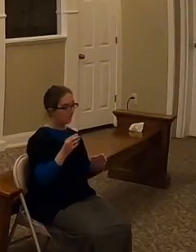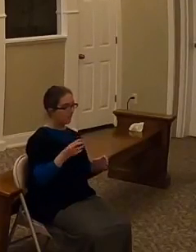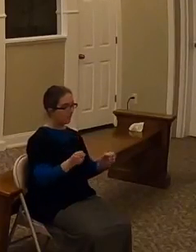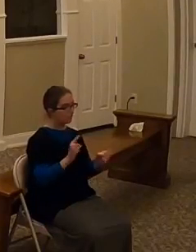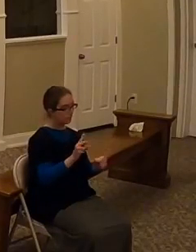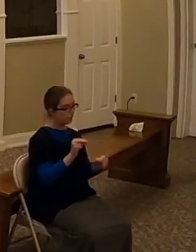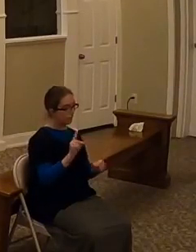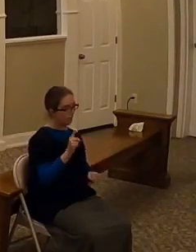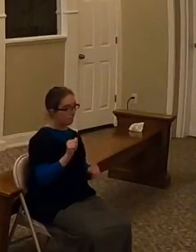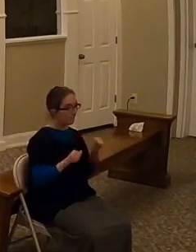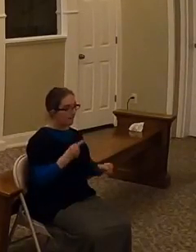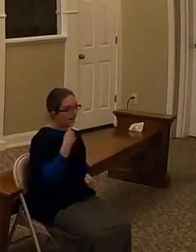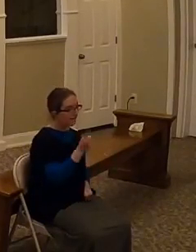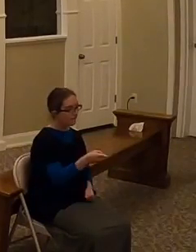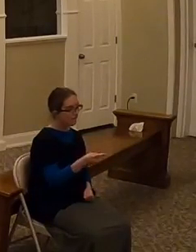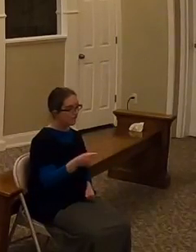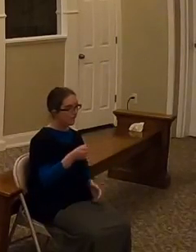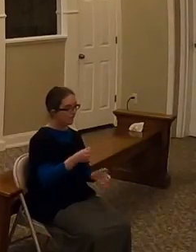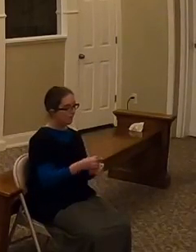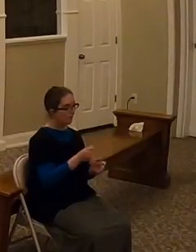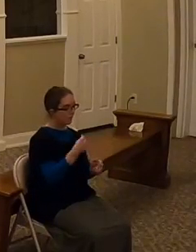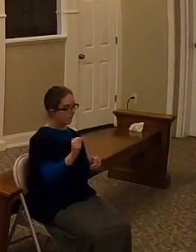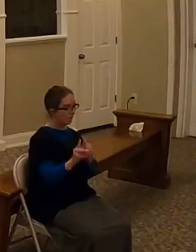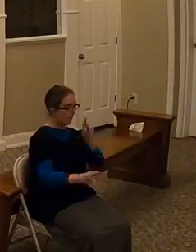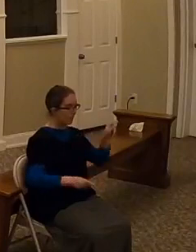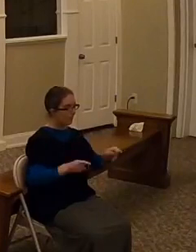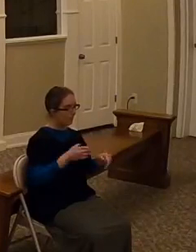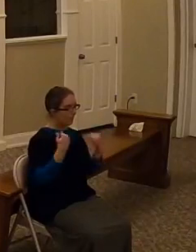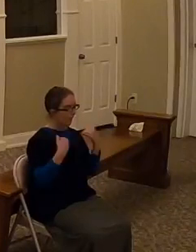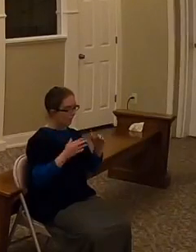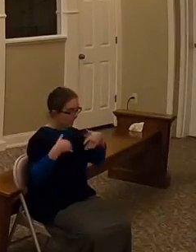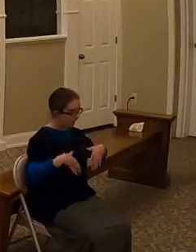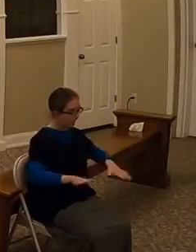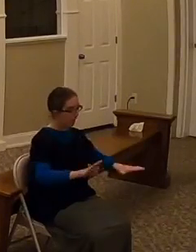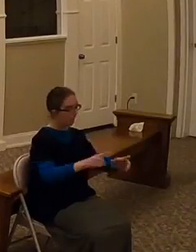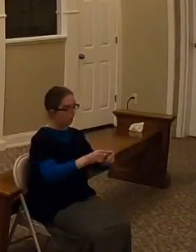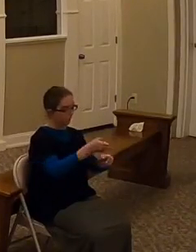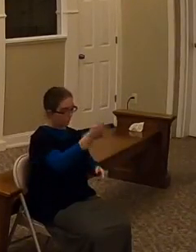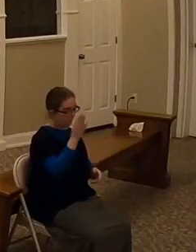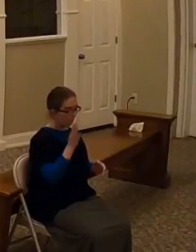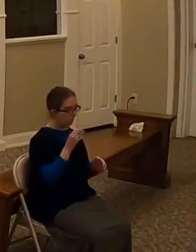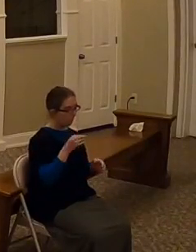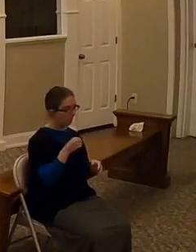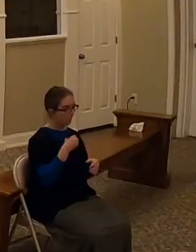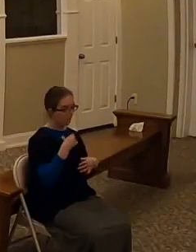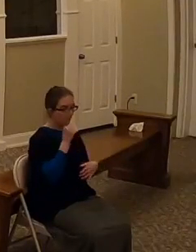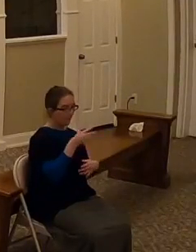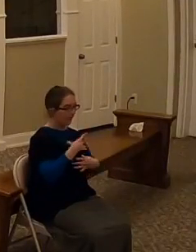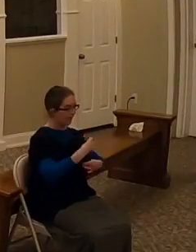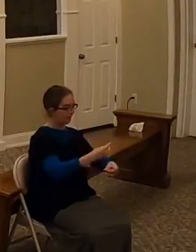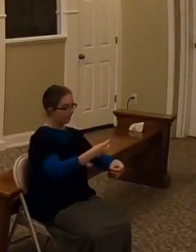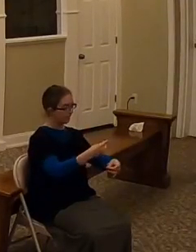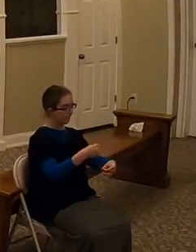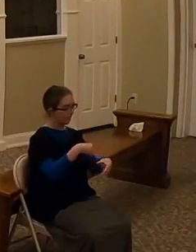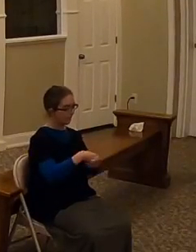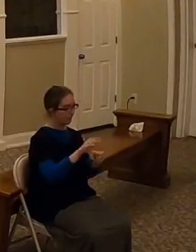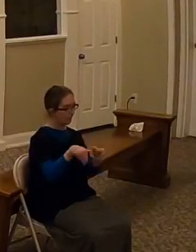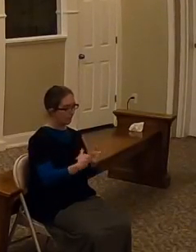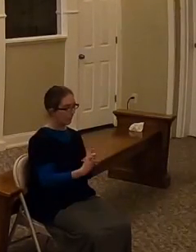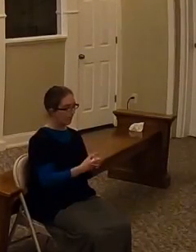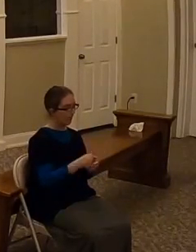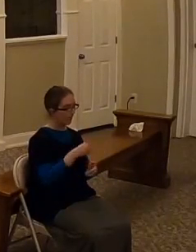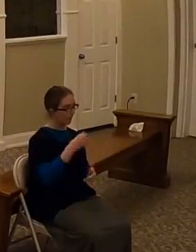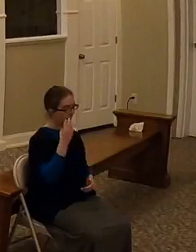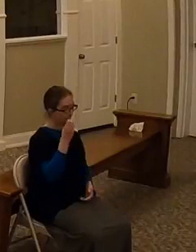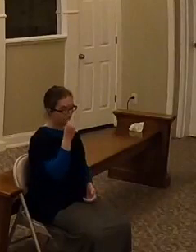somebody tonight, amen, it's those that have sold out to God. They're not interested, amen, in all the